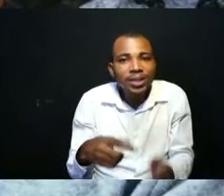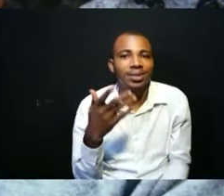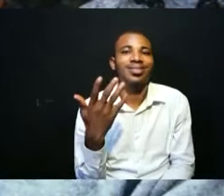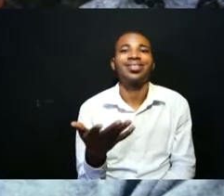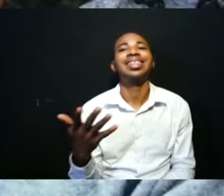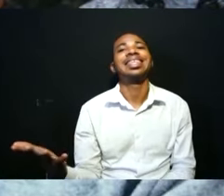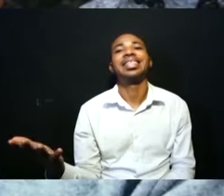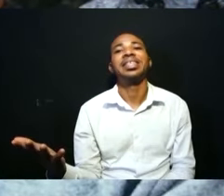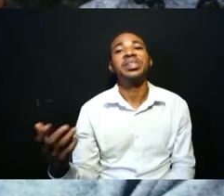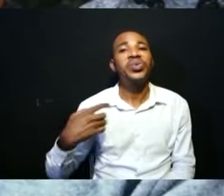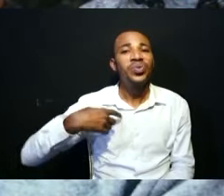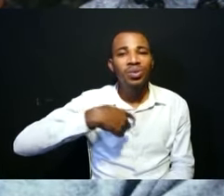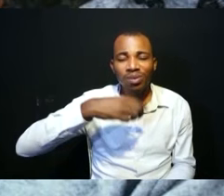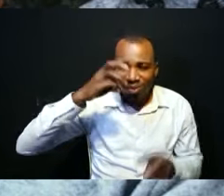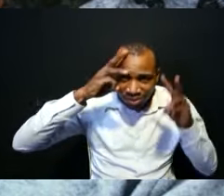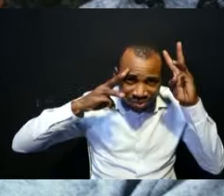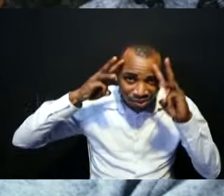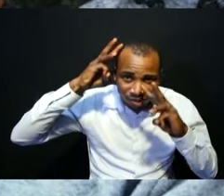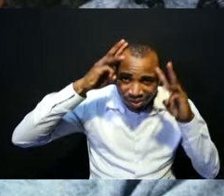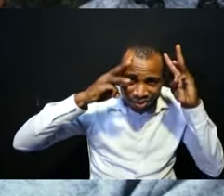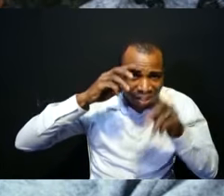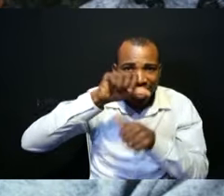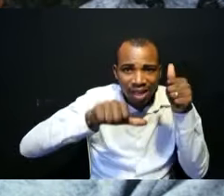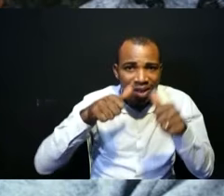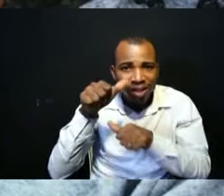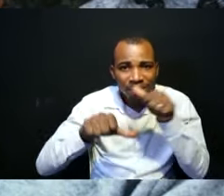Things. We mostly worry about things.